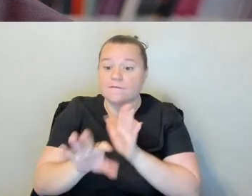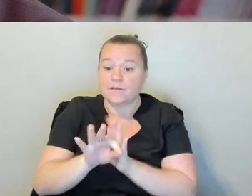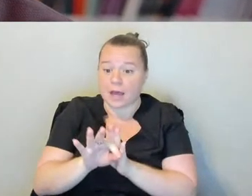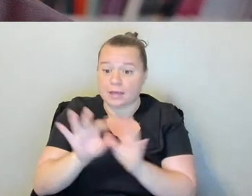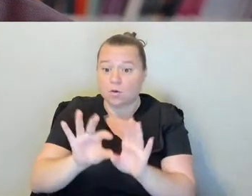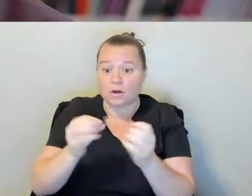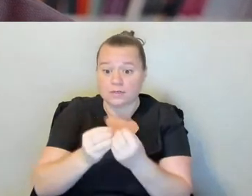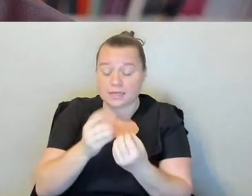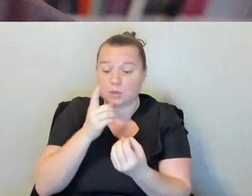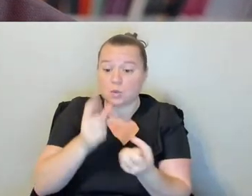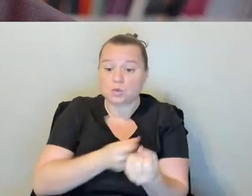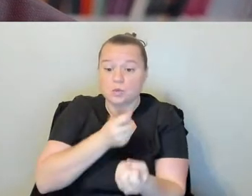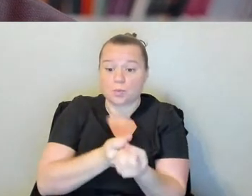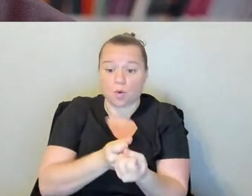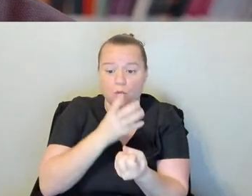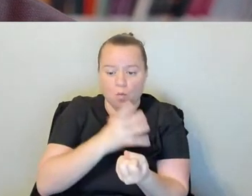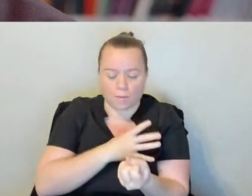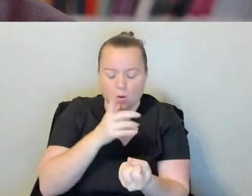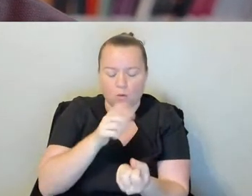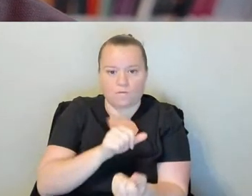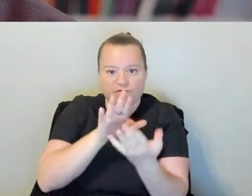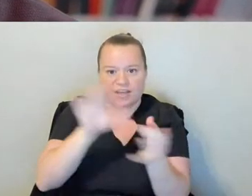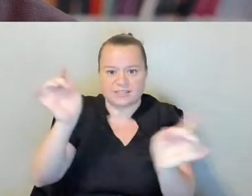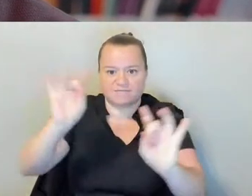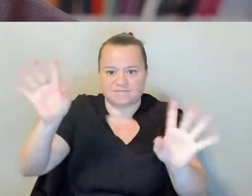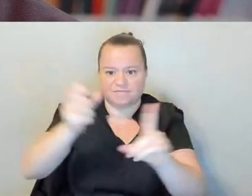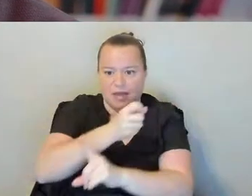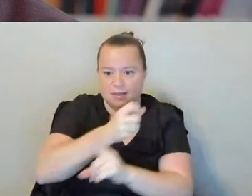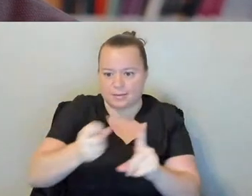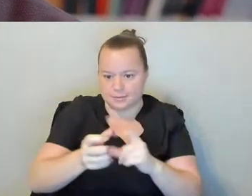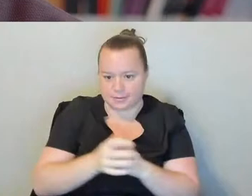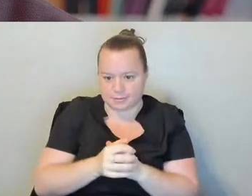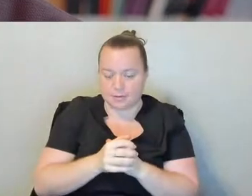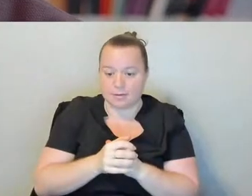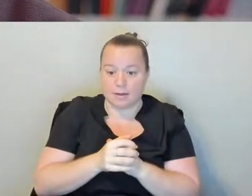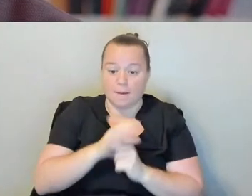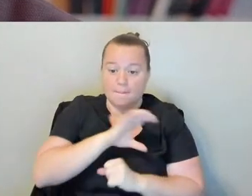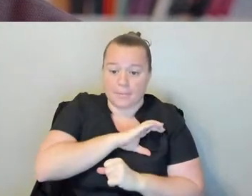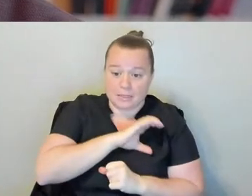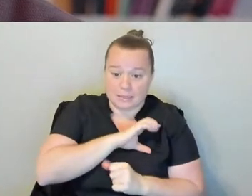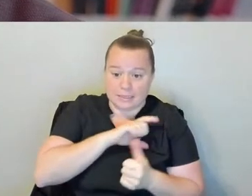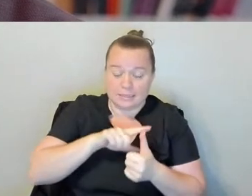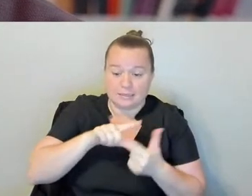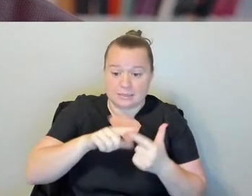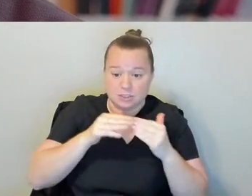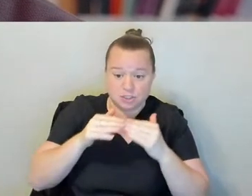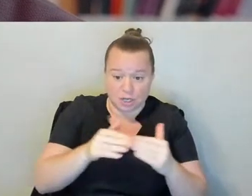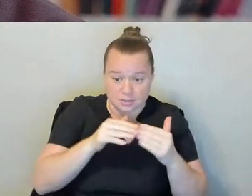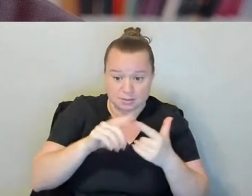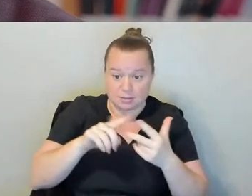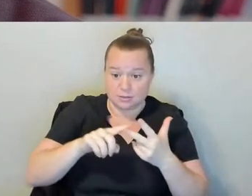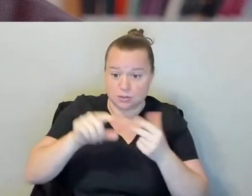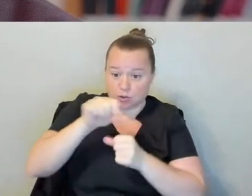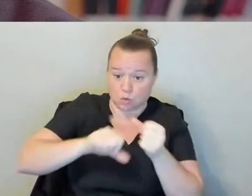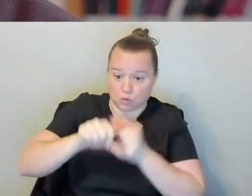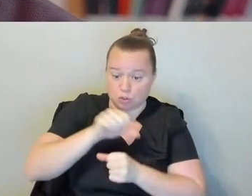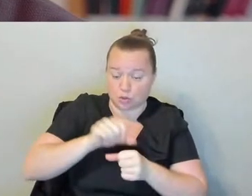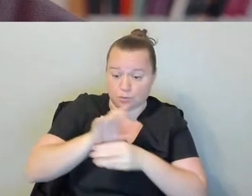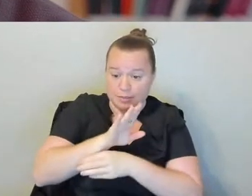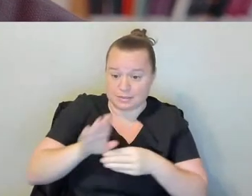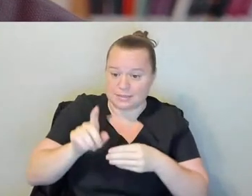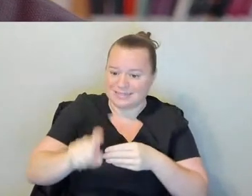facing violence. The police, justice, social, and health sectors need to be